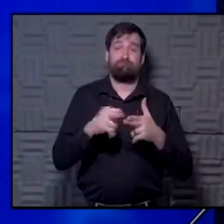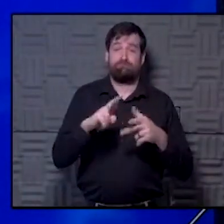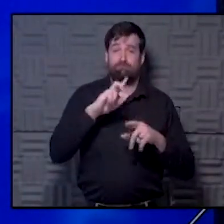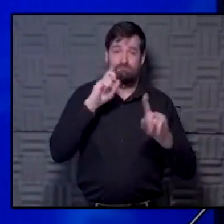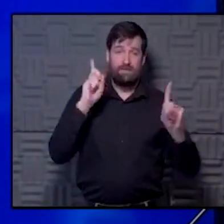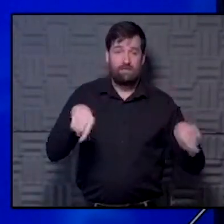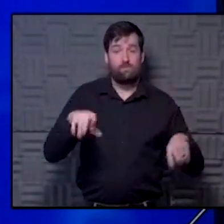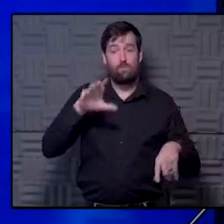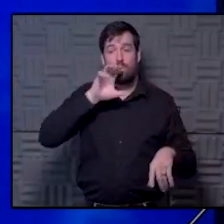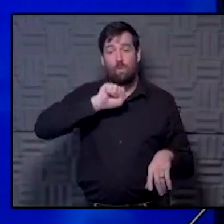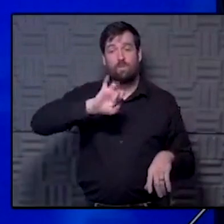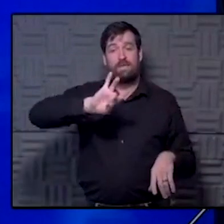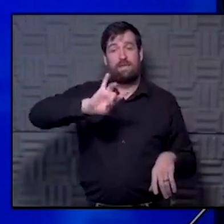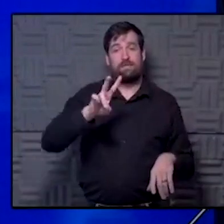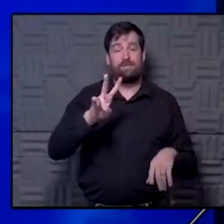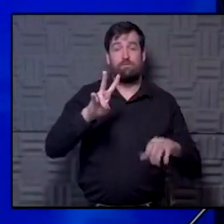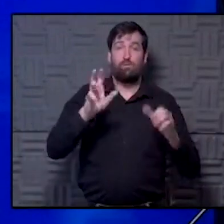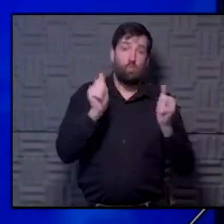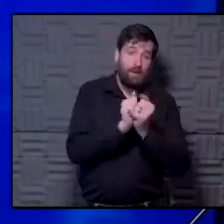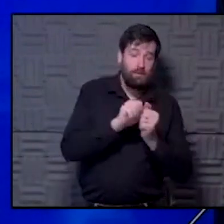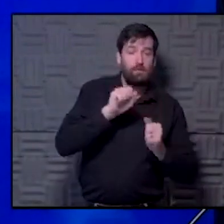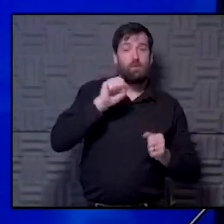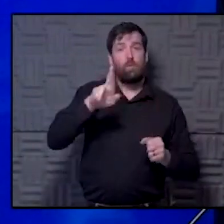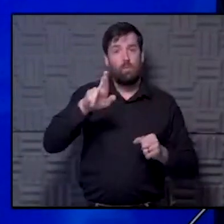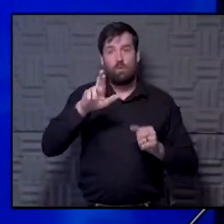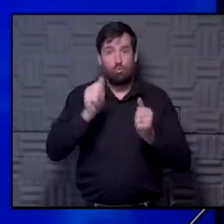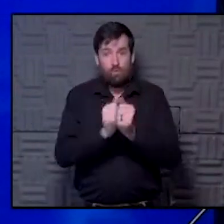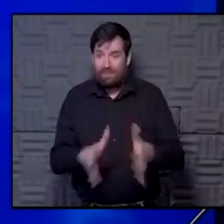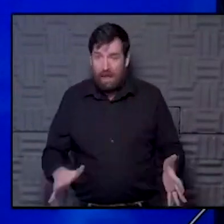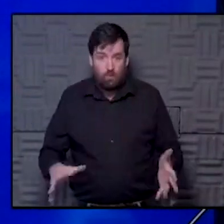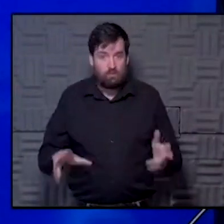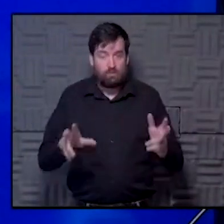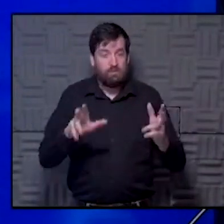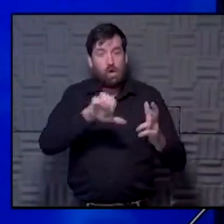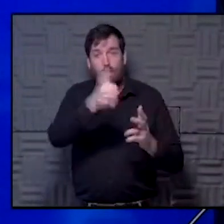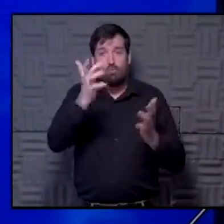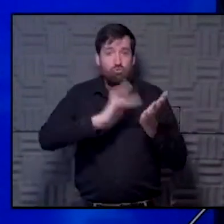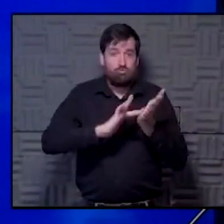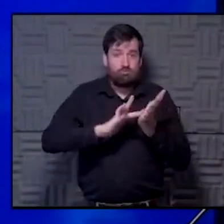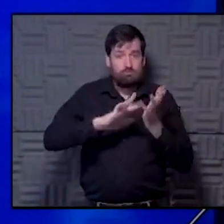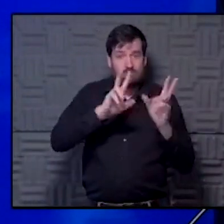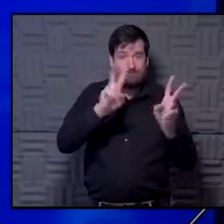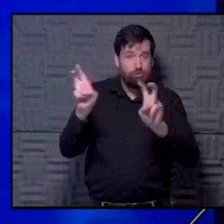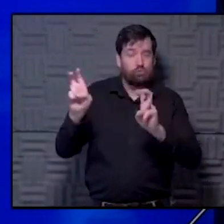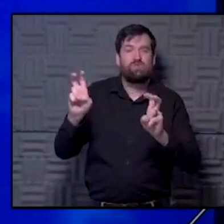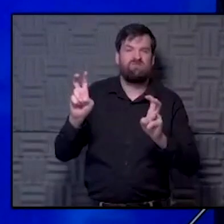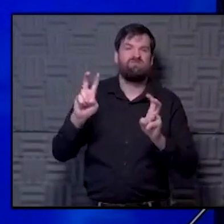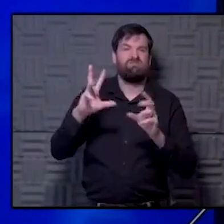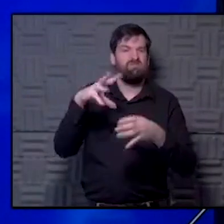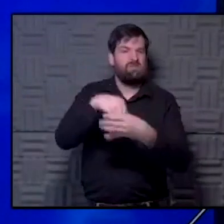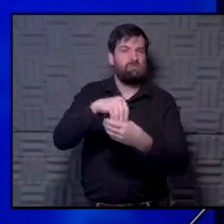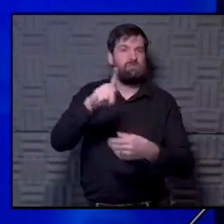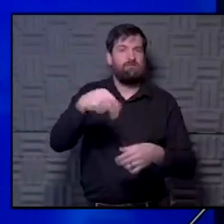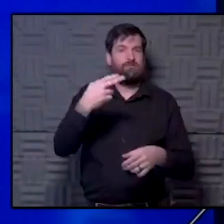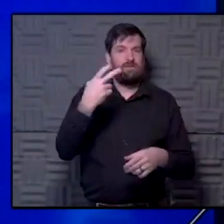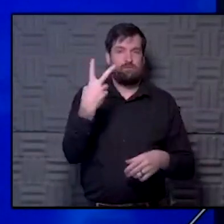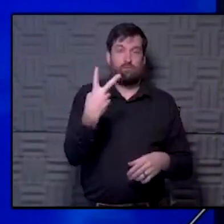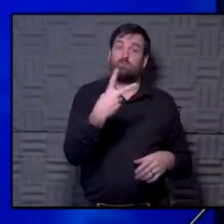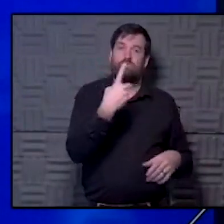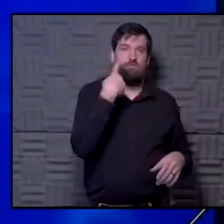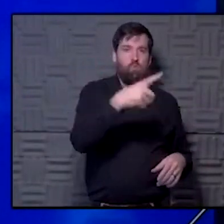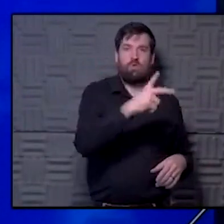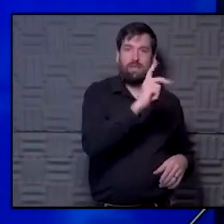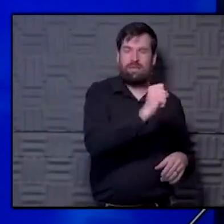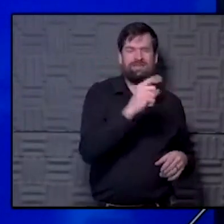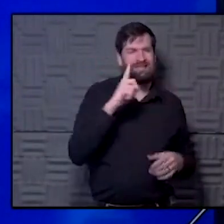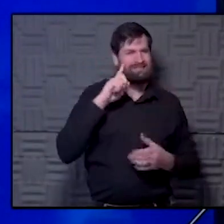an 87-year-old with or without comorbid conditions would be considered in phase 2, at least by the Kansas guidelines, and for sure,